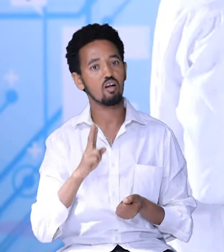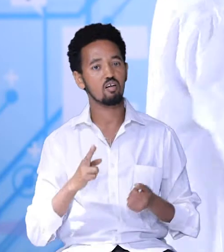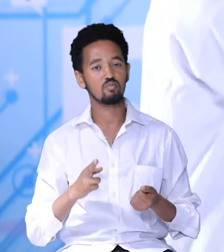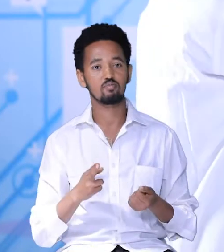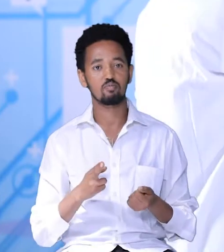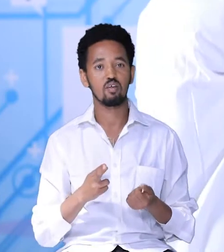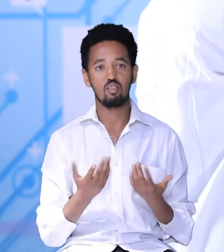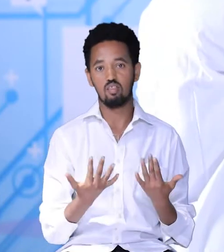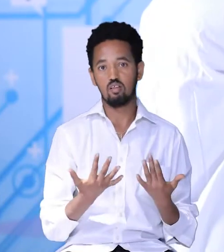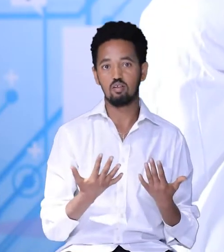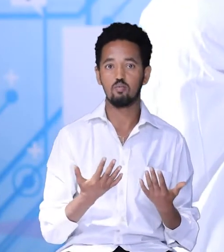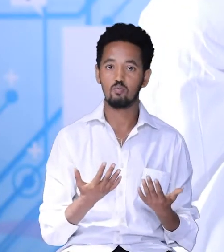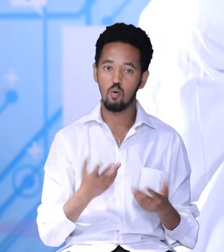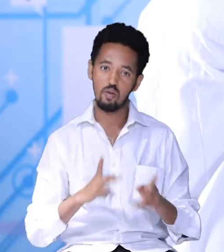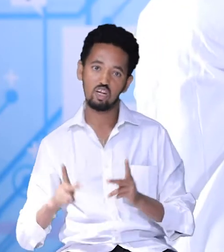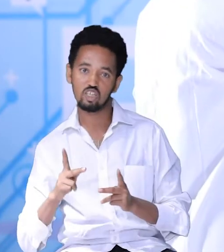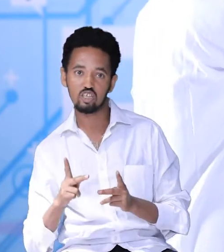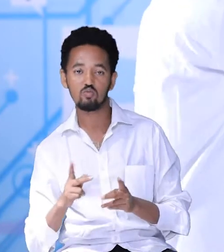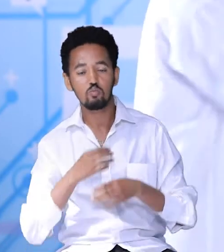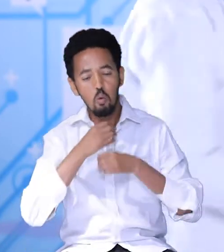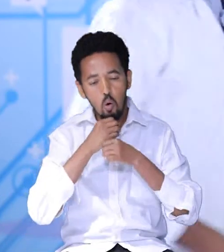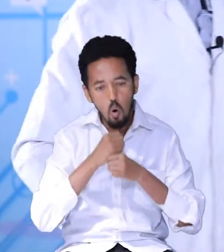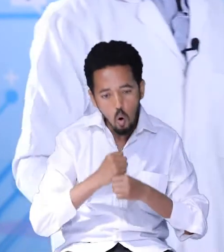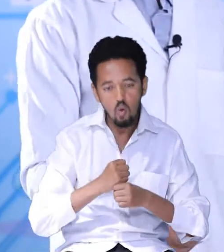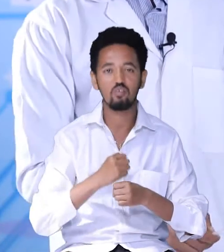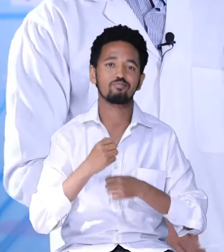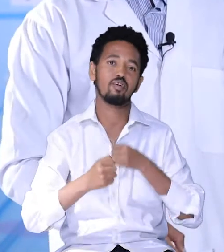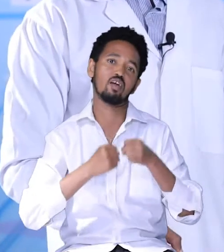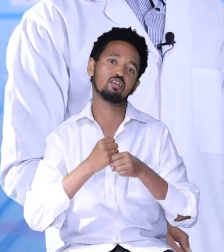and there are old age populations.